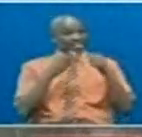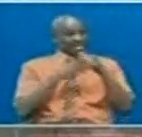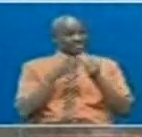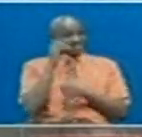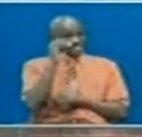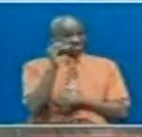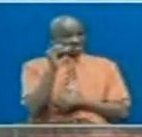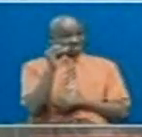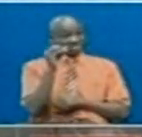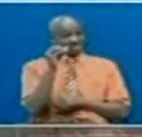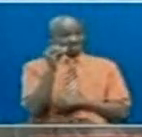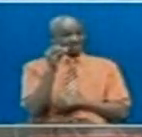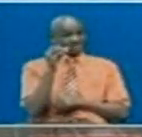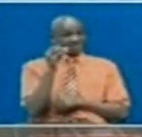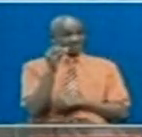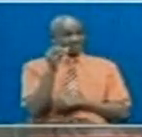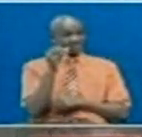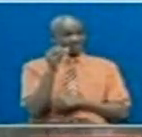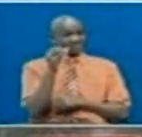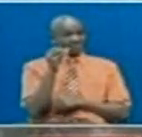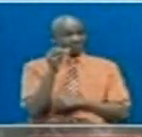1990 is when